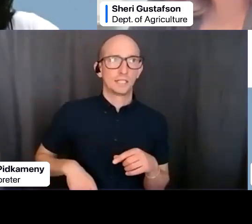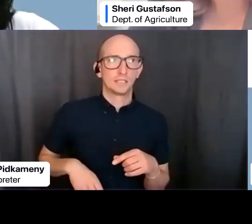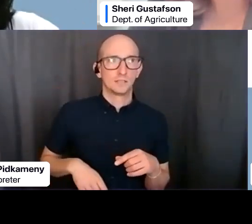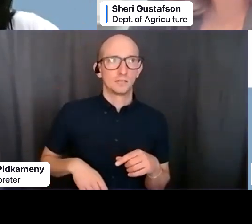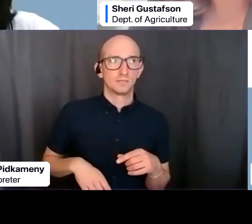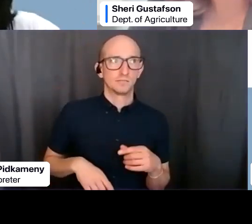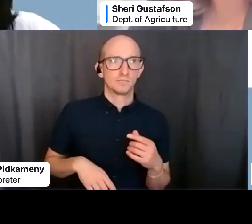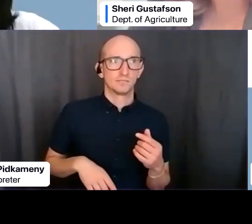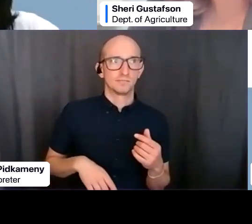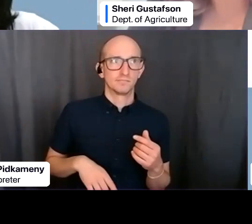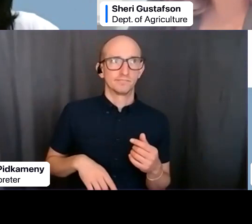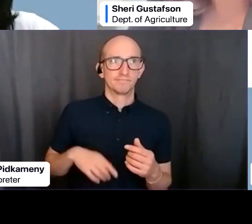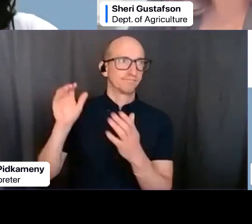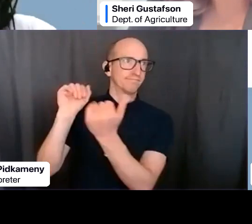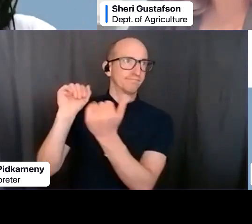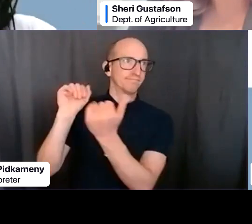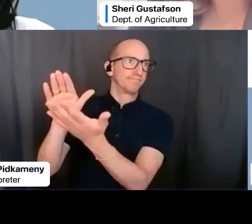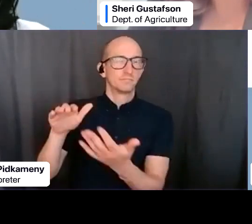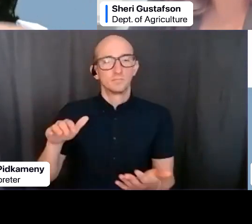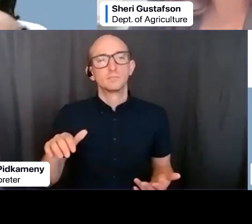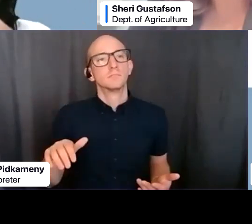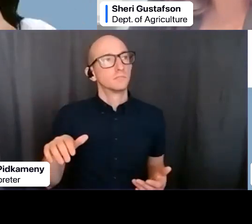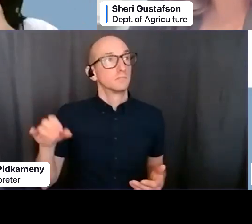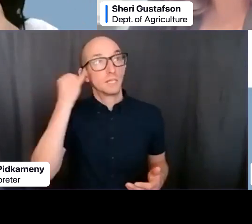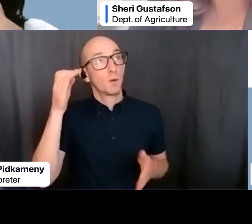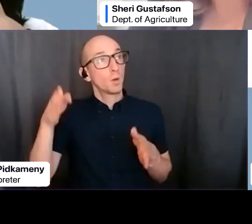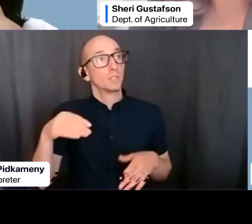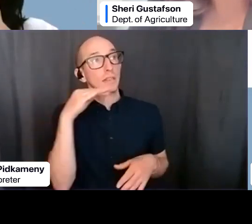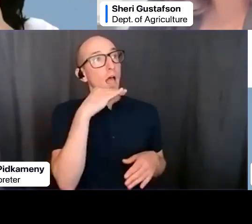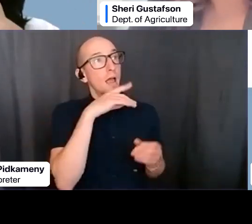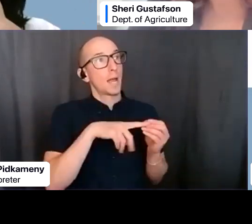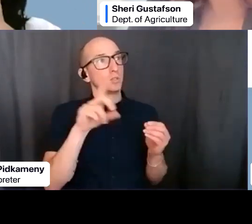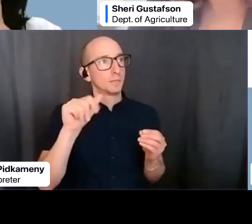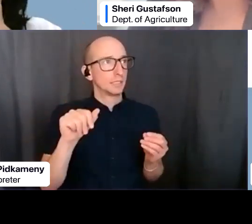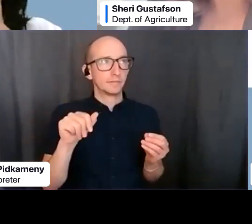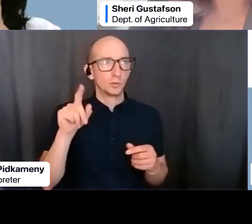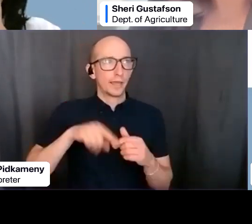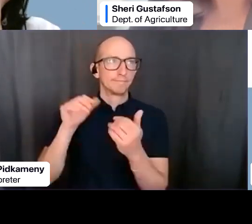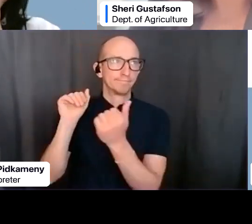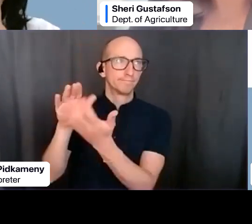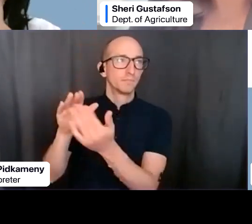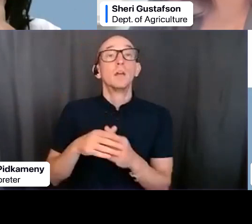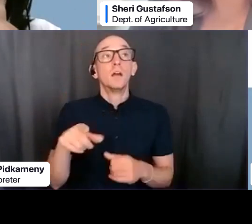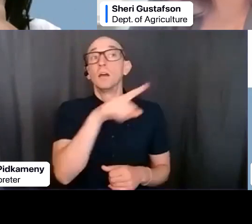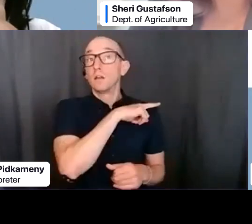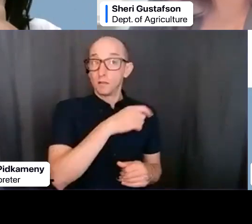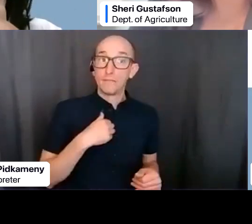We have had some bills put forward in Massachusetts to try